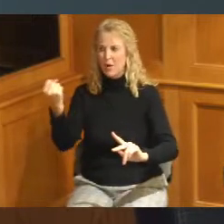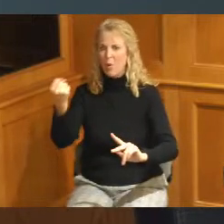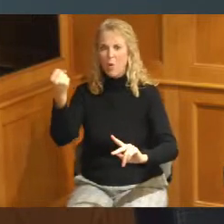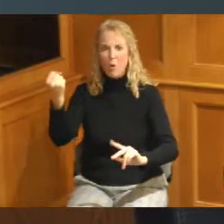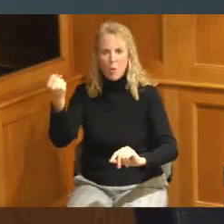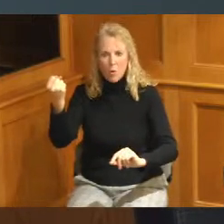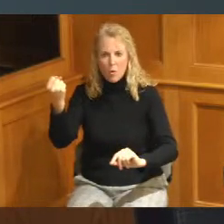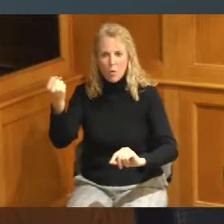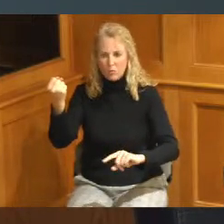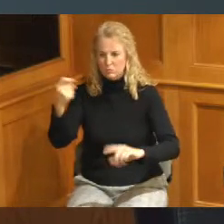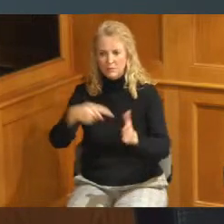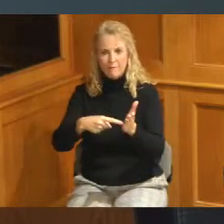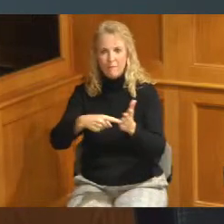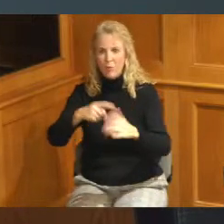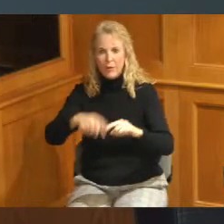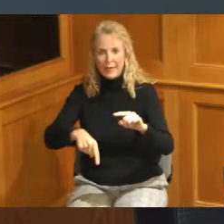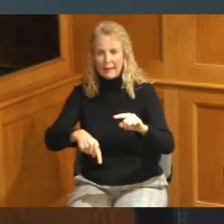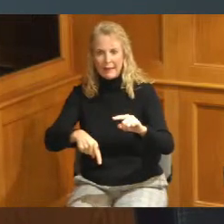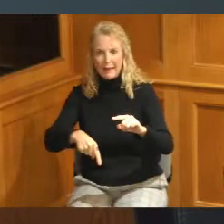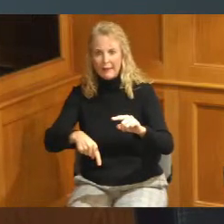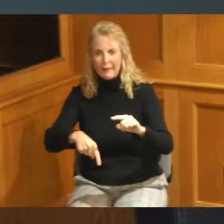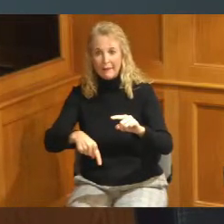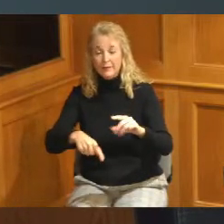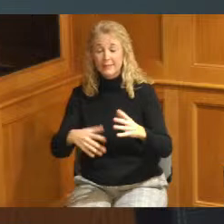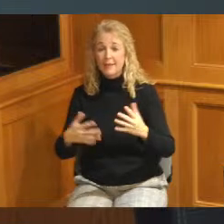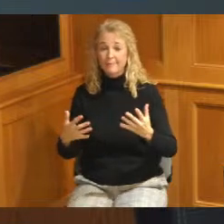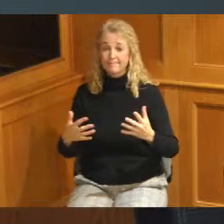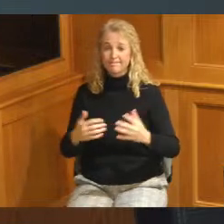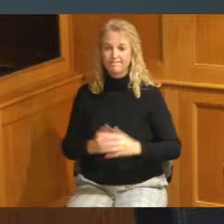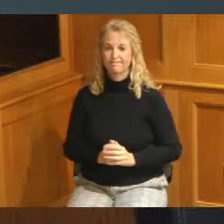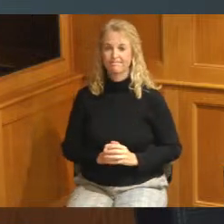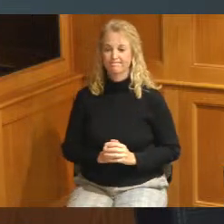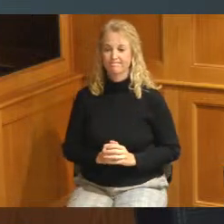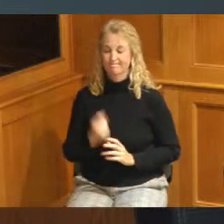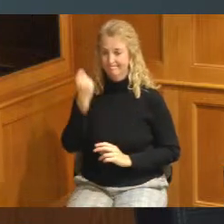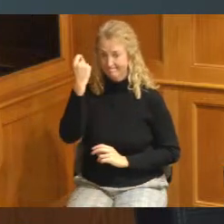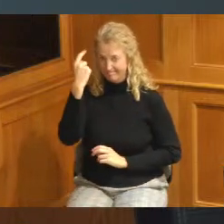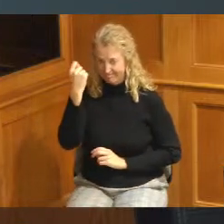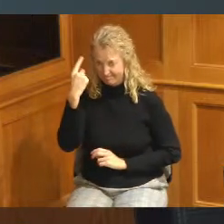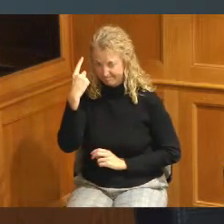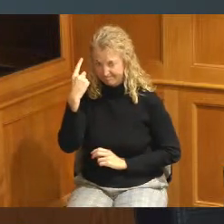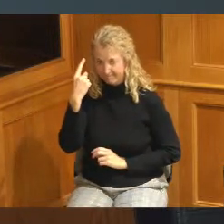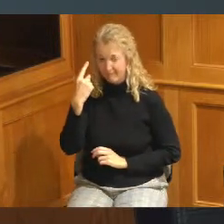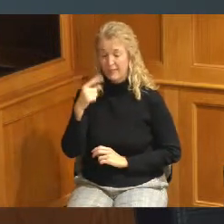minute, we can't afford this. Now, we don't control the